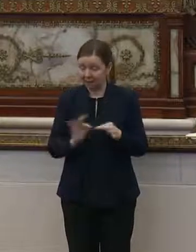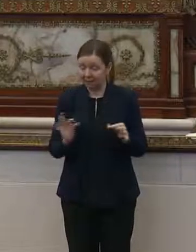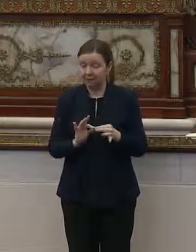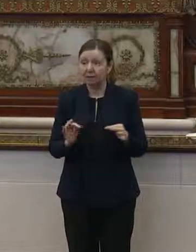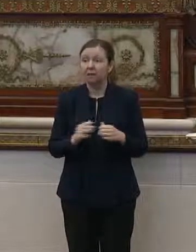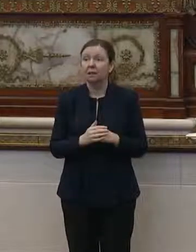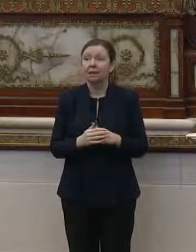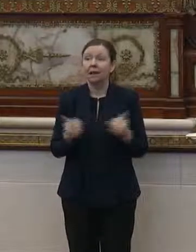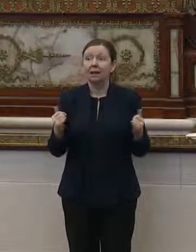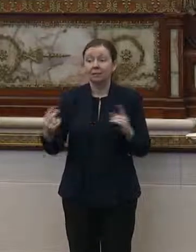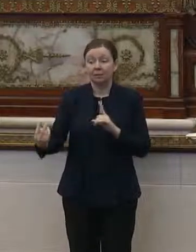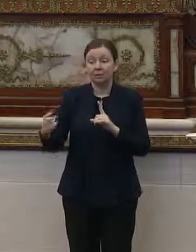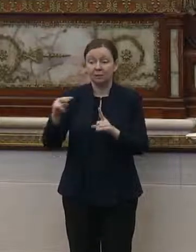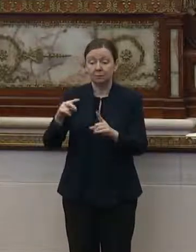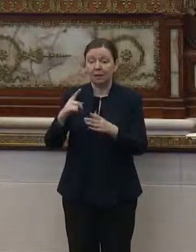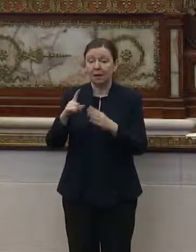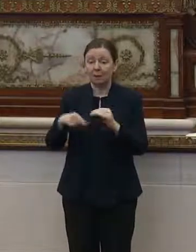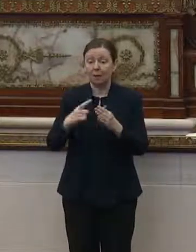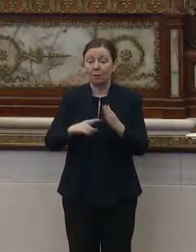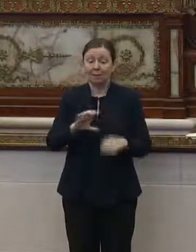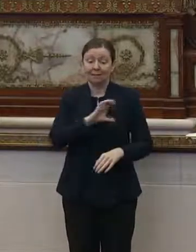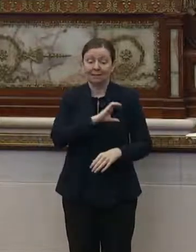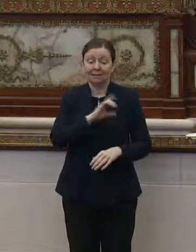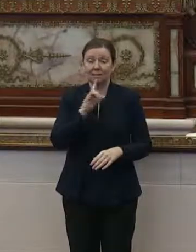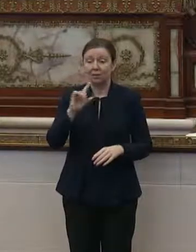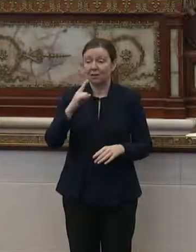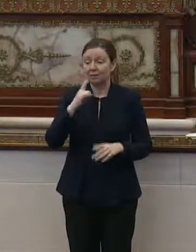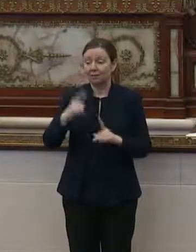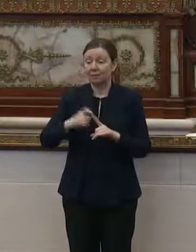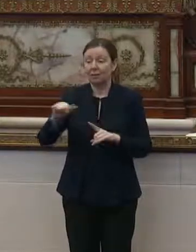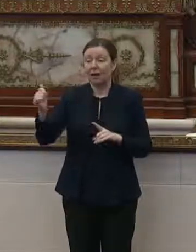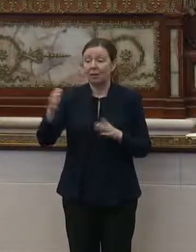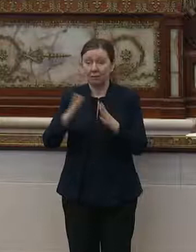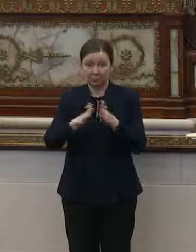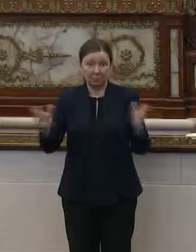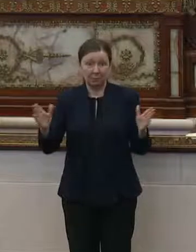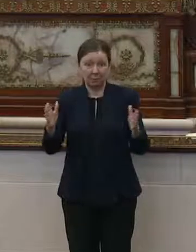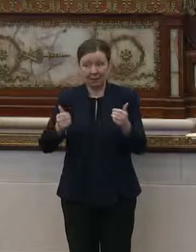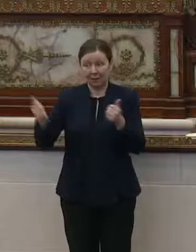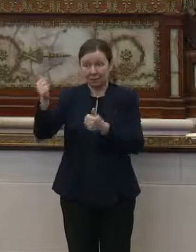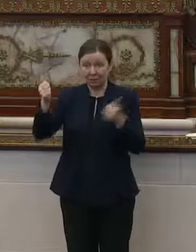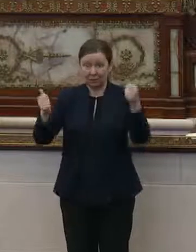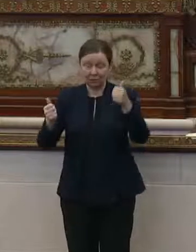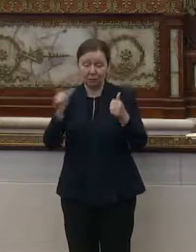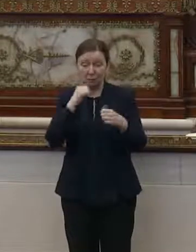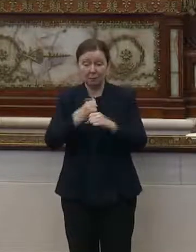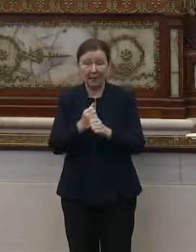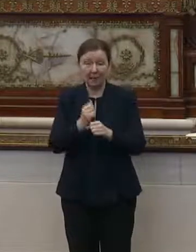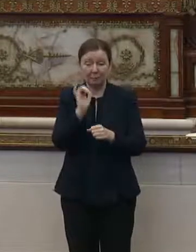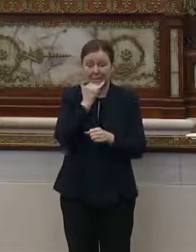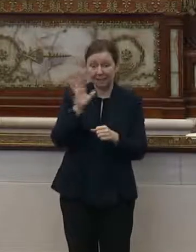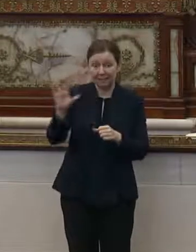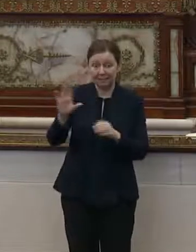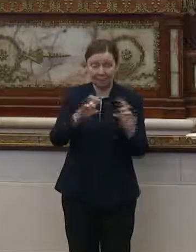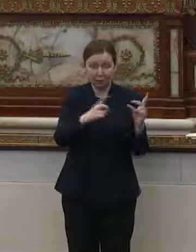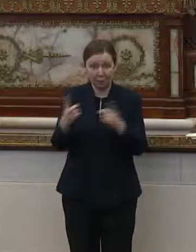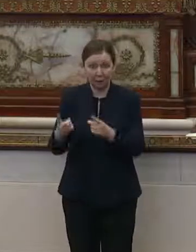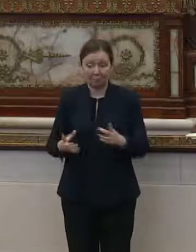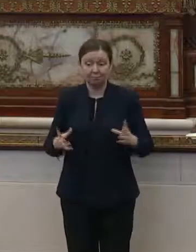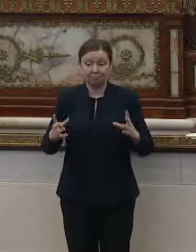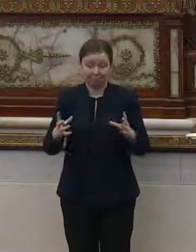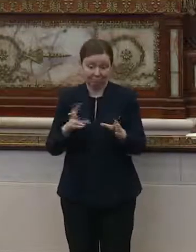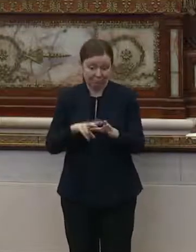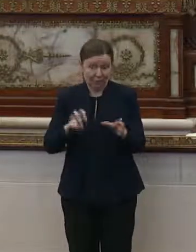current perspective, what citizens are seeing from other public officials who have made mistakes in their department and took that